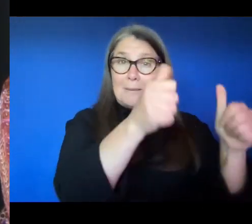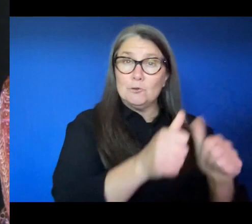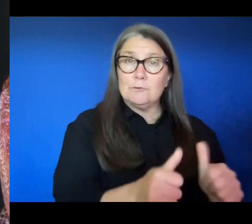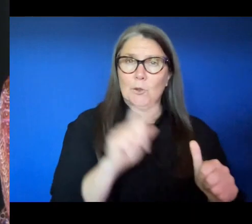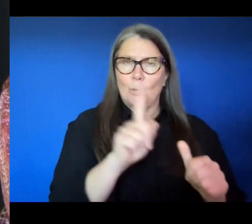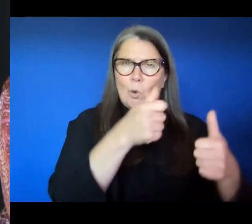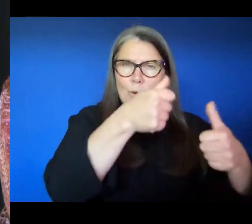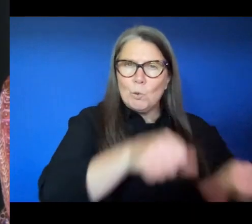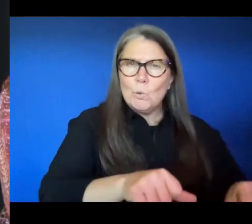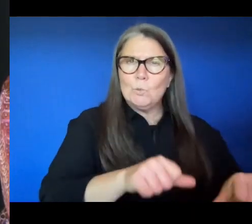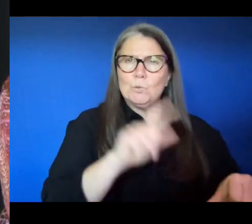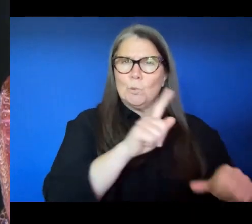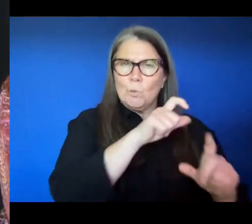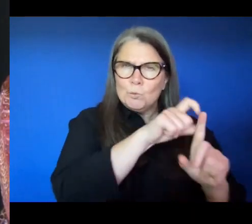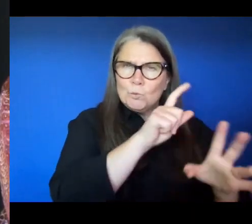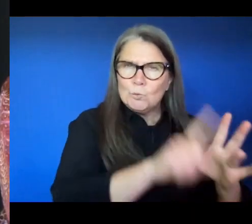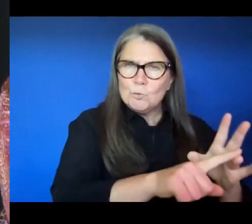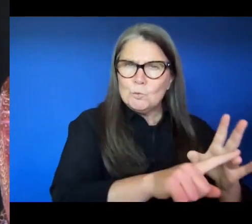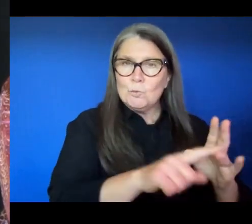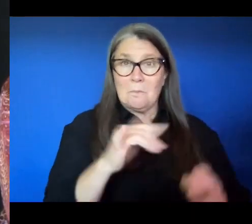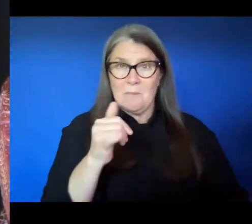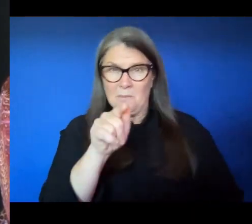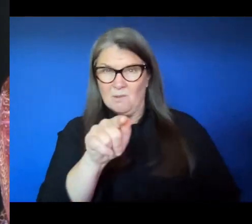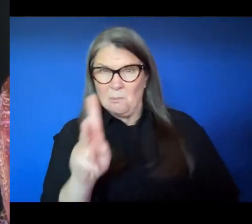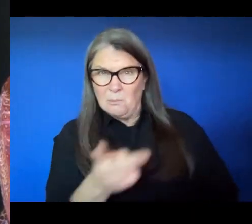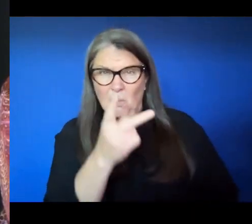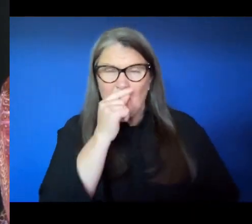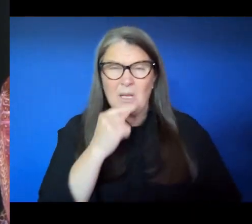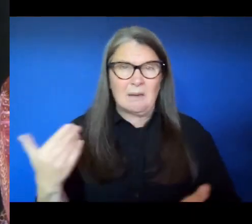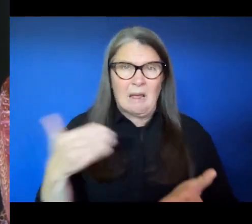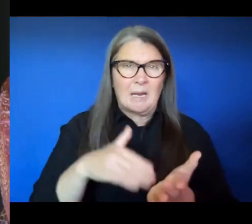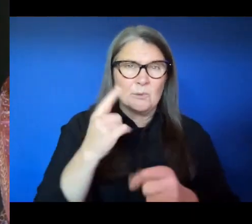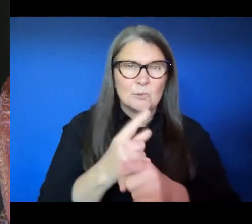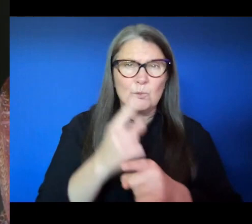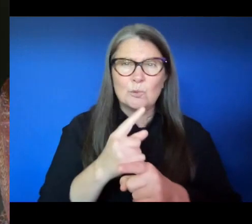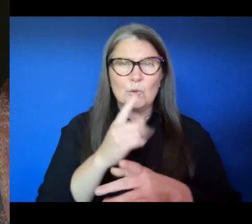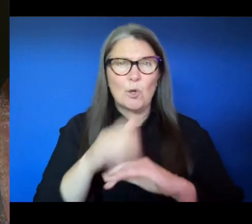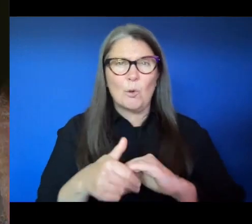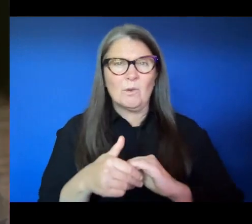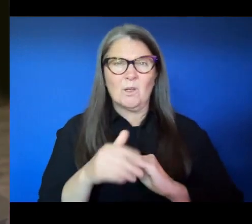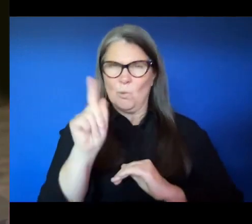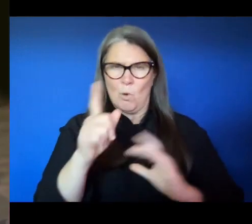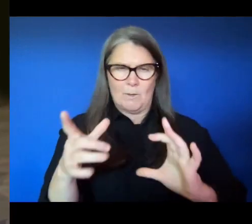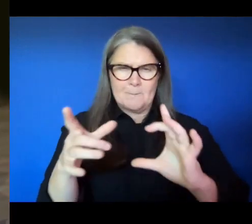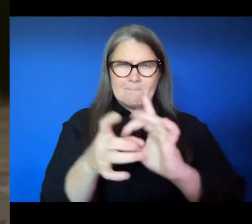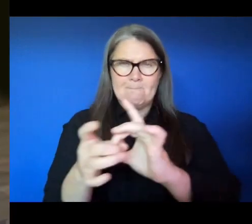bit about that, and maybe you could speak to some specific works as well.